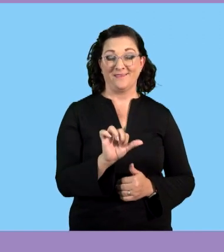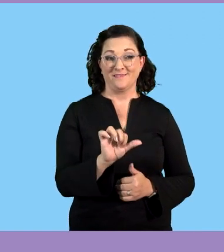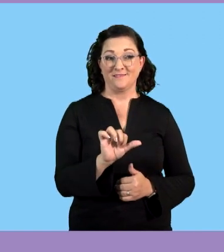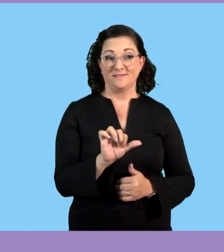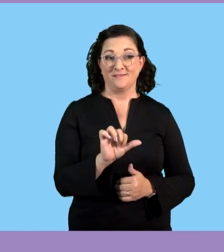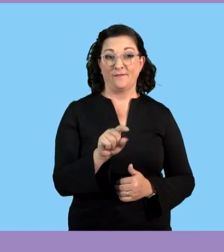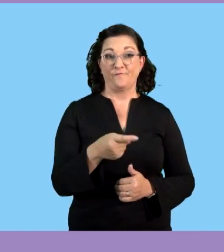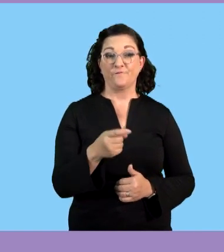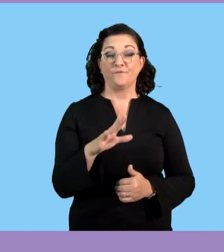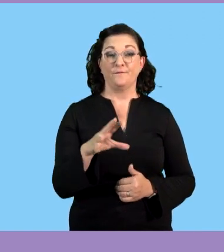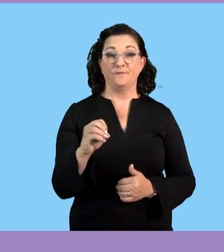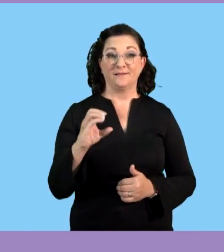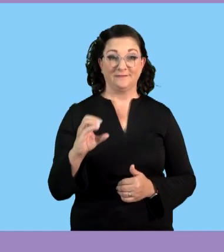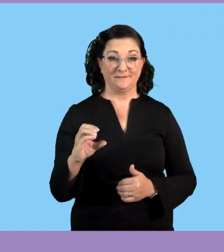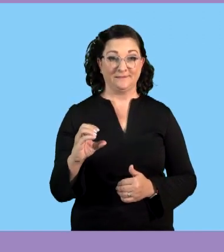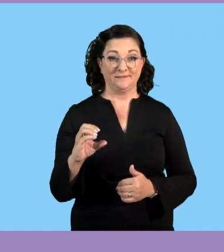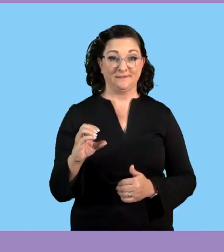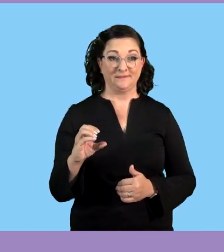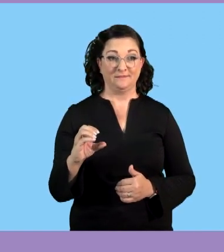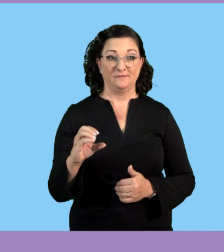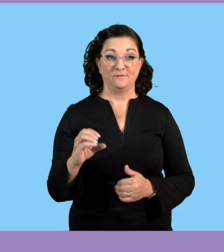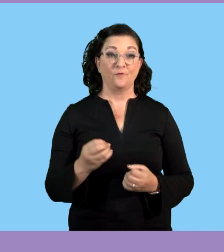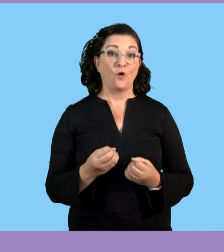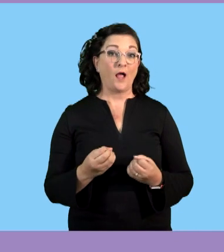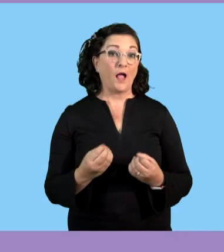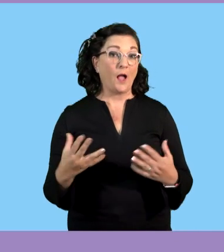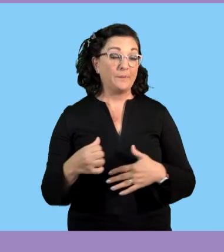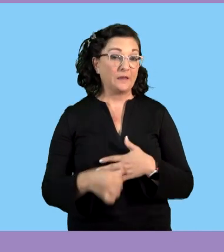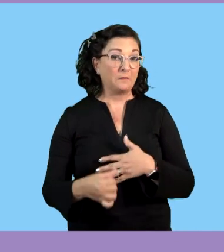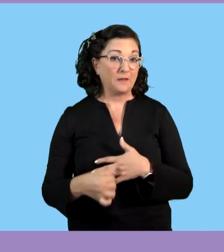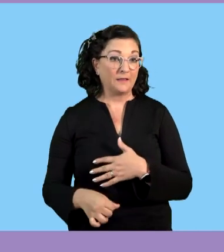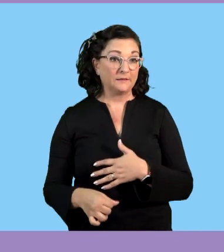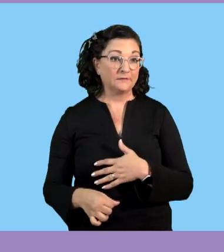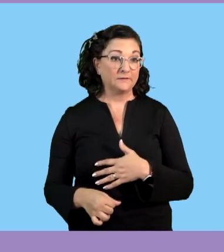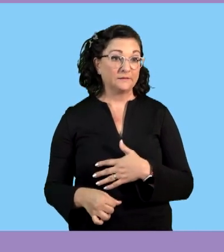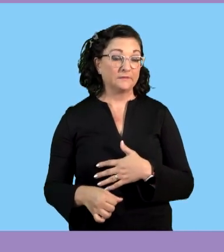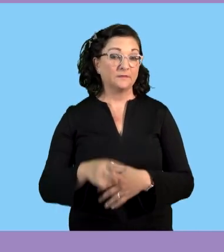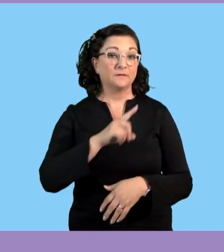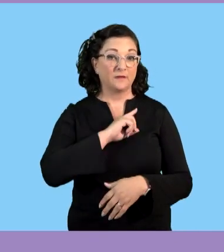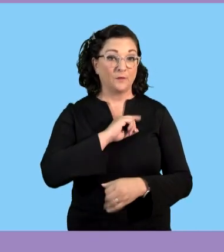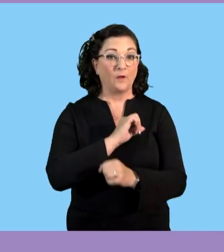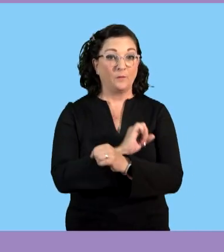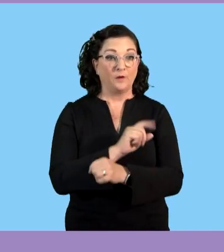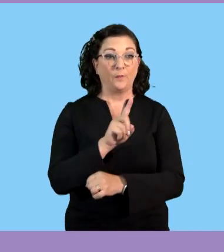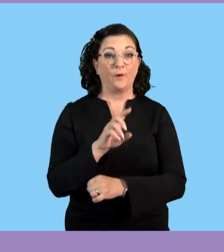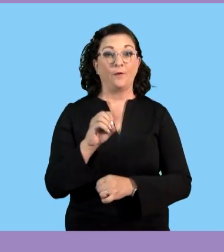1,436 rands 50 cents for, or this would be multiplied